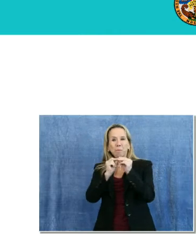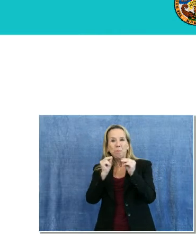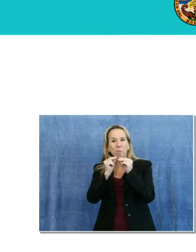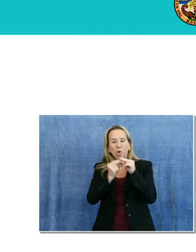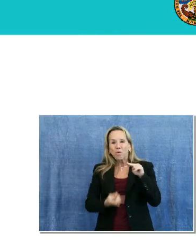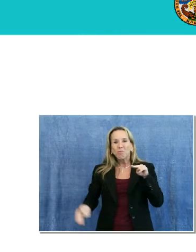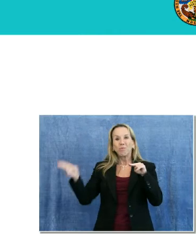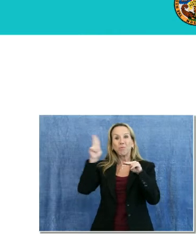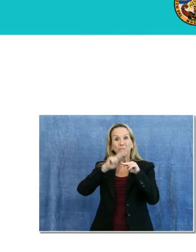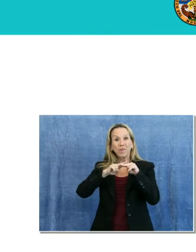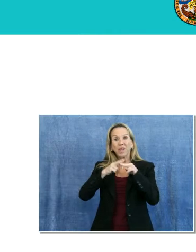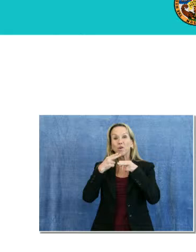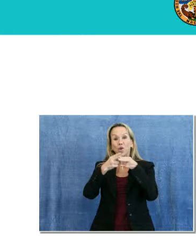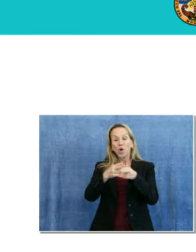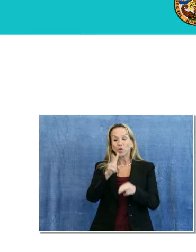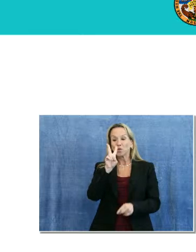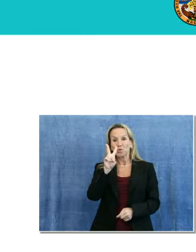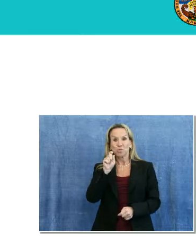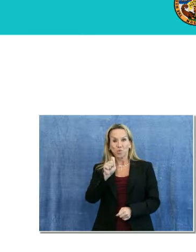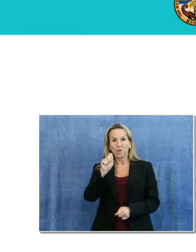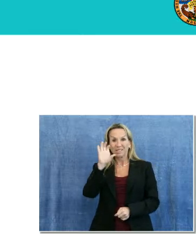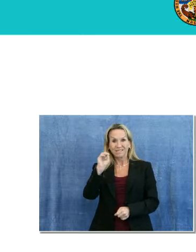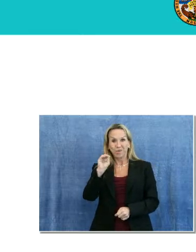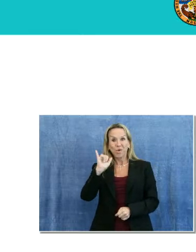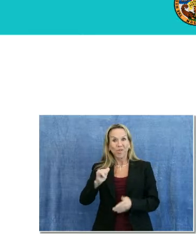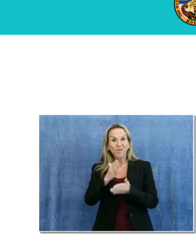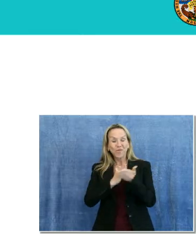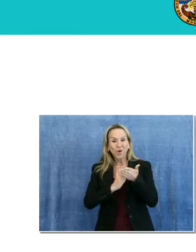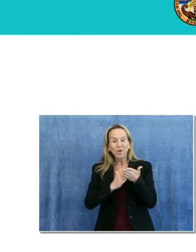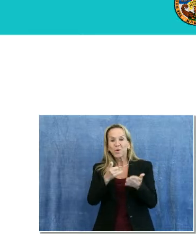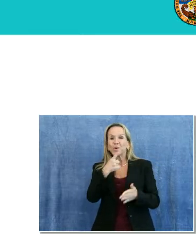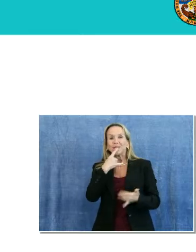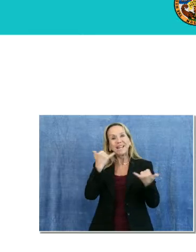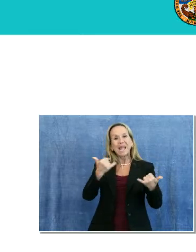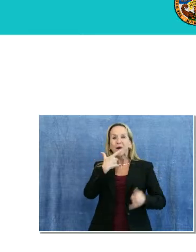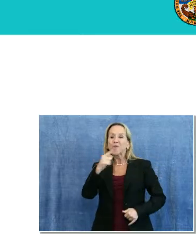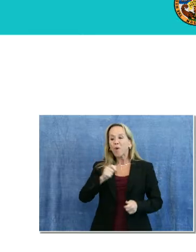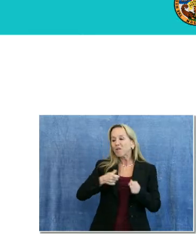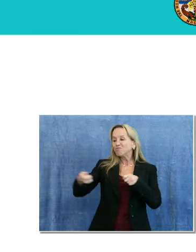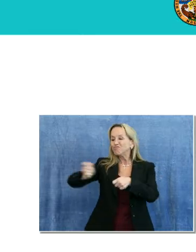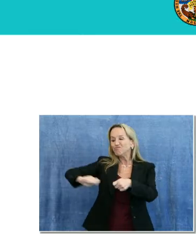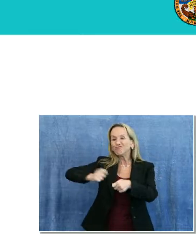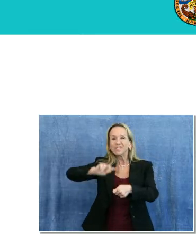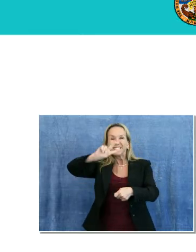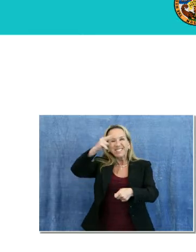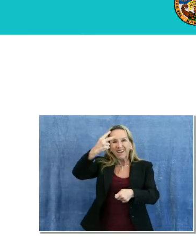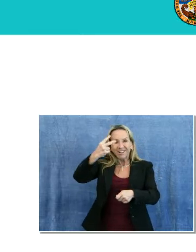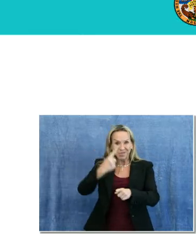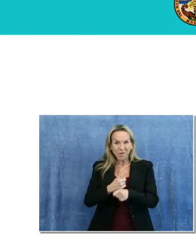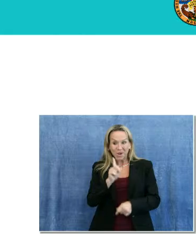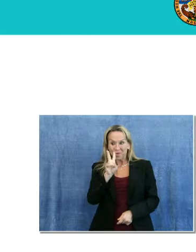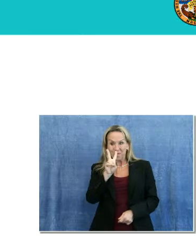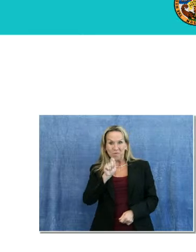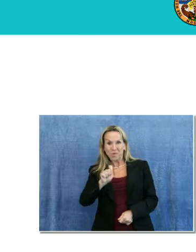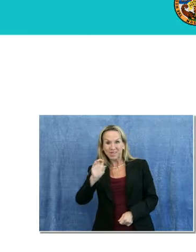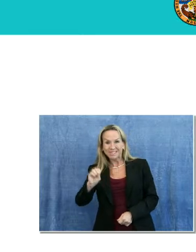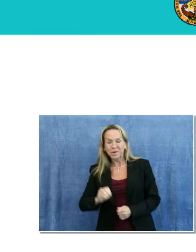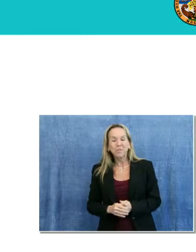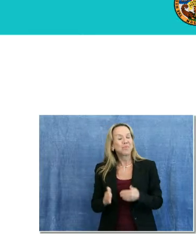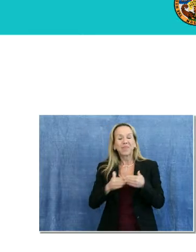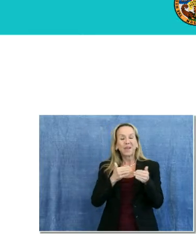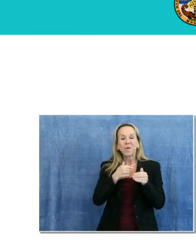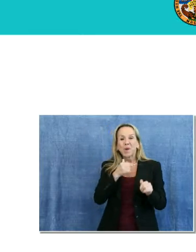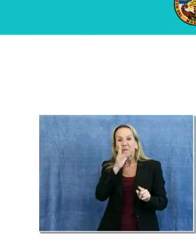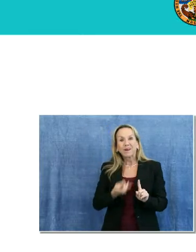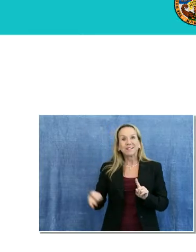version 2.0. You could say we're going back for seconds. The new program will add more restaurants and increase the